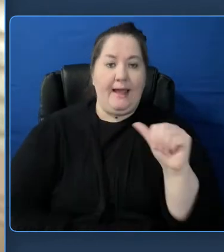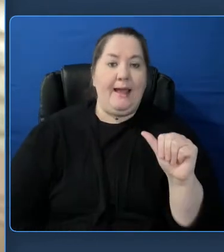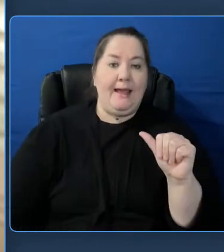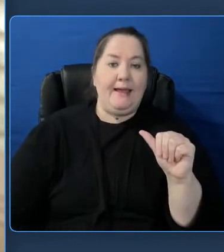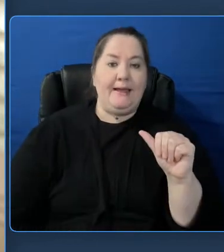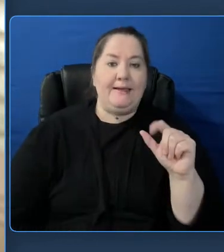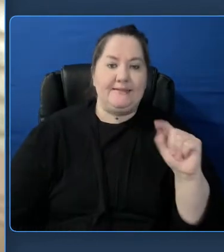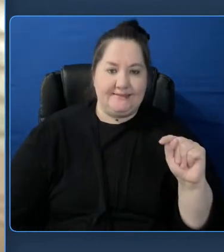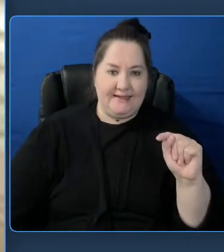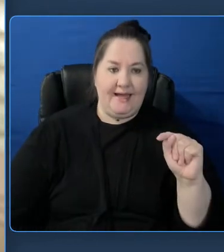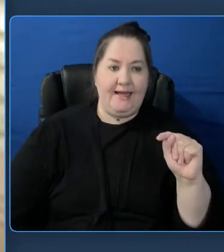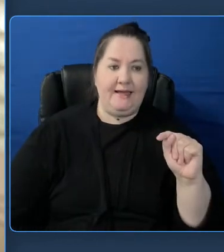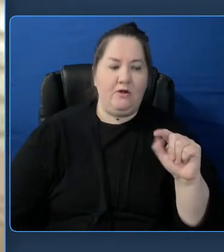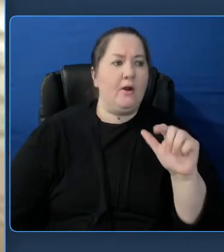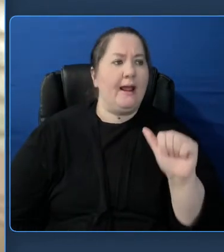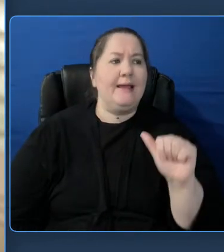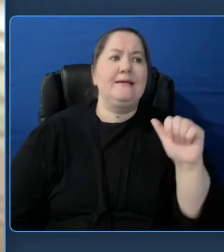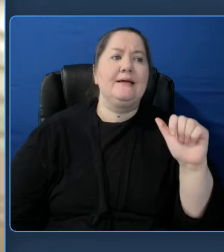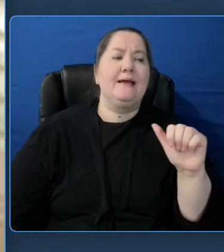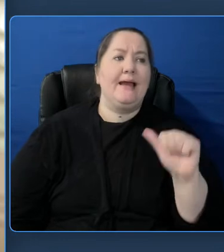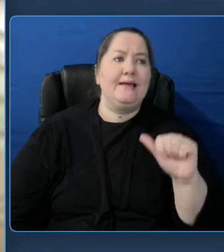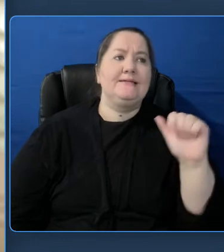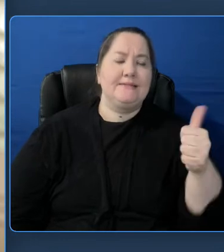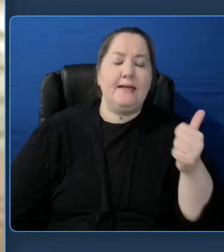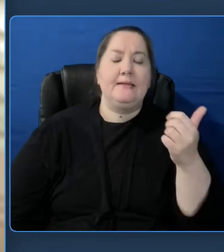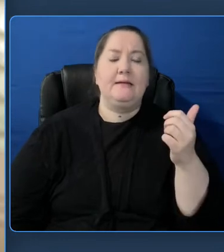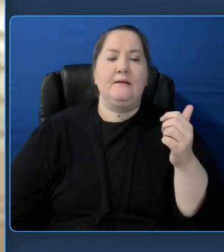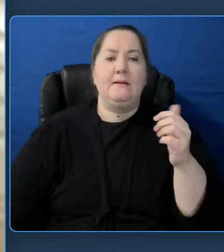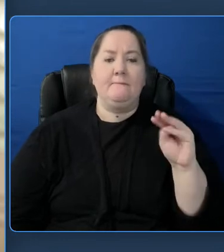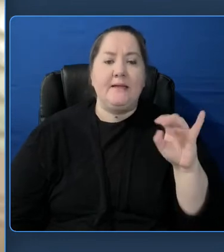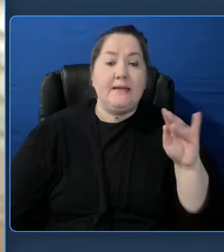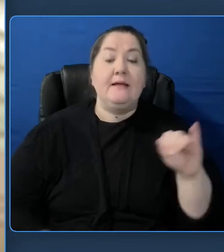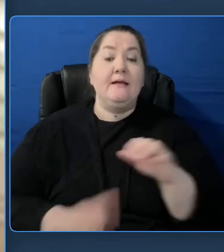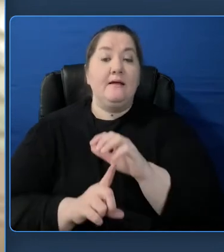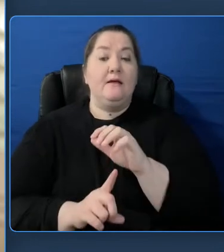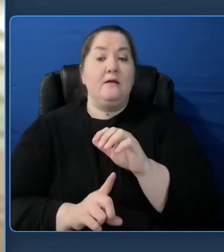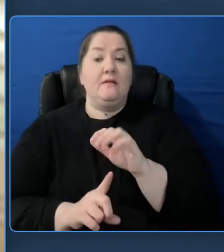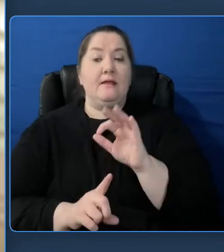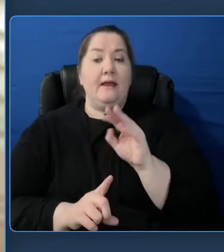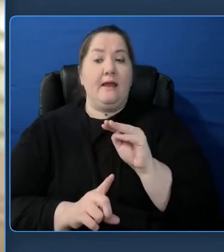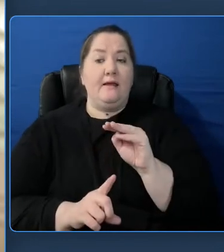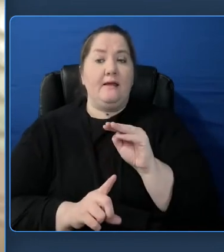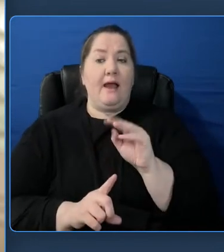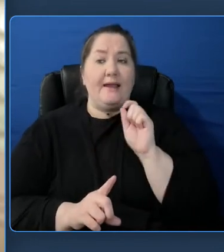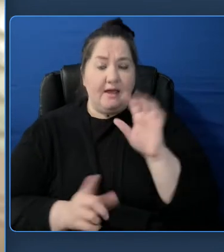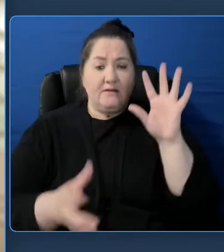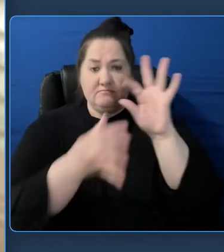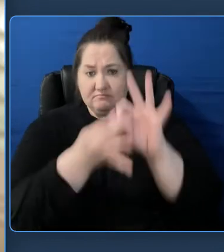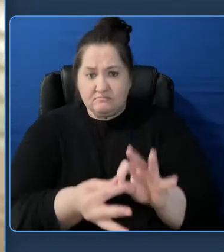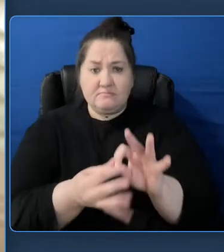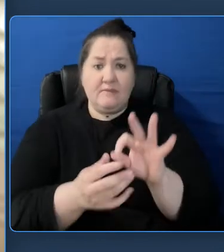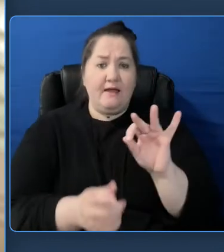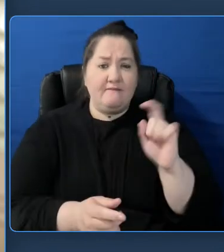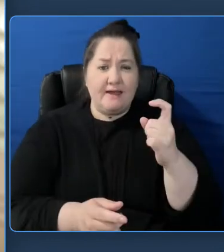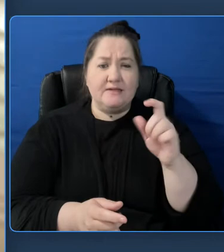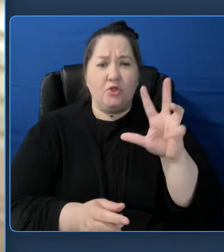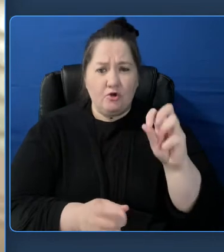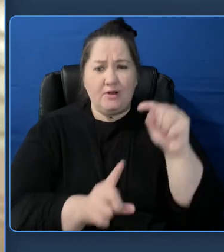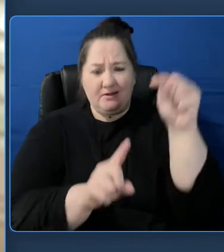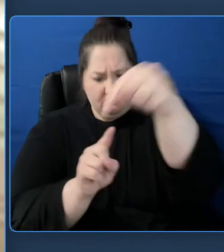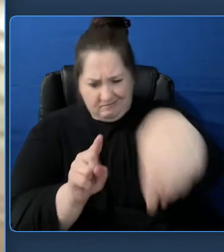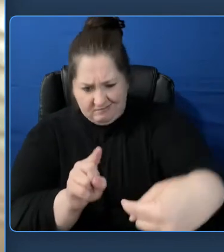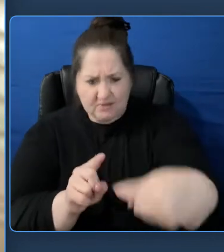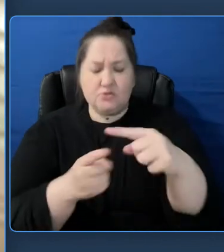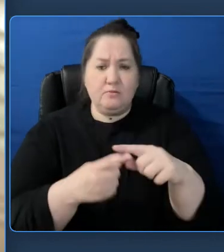mini. I'm doing it through the A10 mini. The FX30 can actually plug in directly to my camera, into my laptop, but I go through the